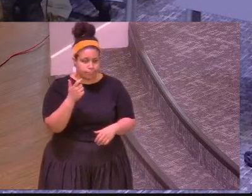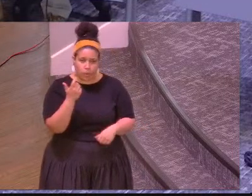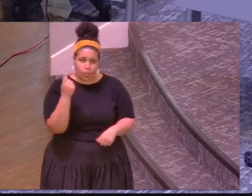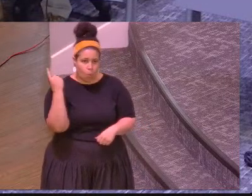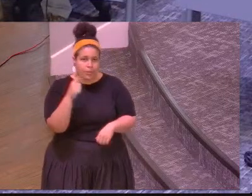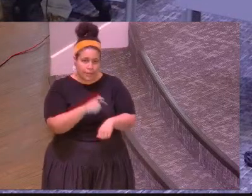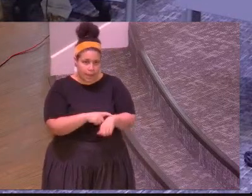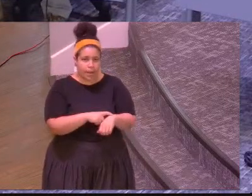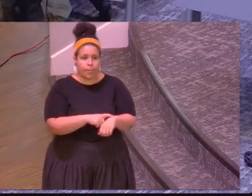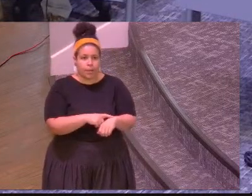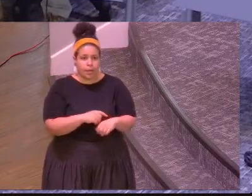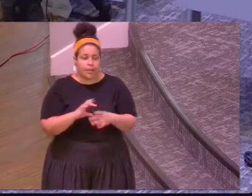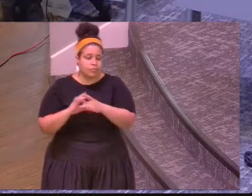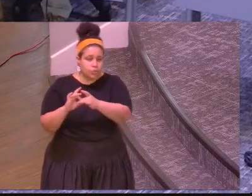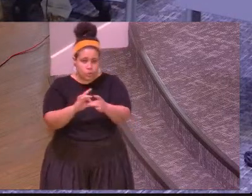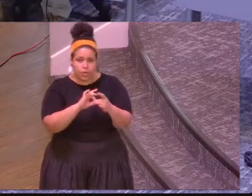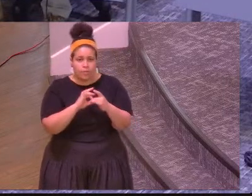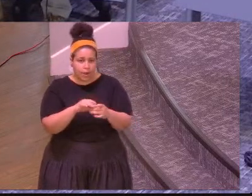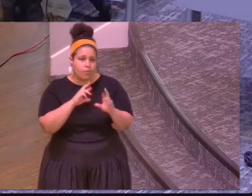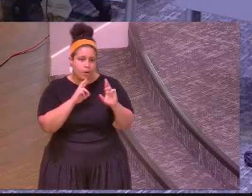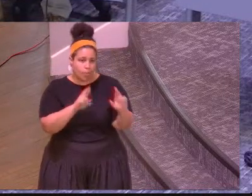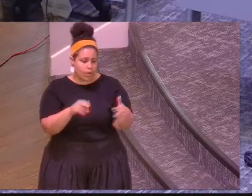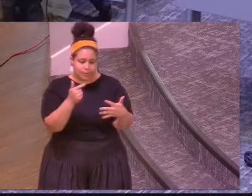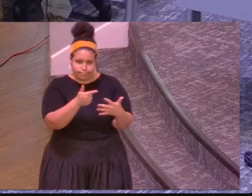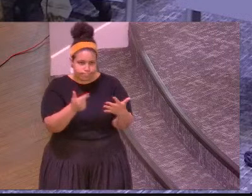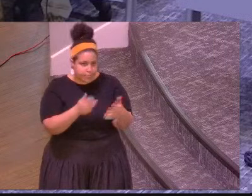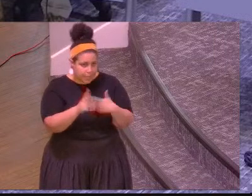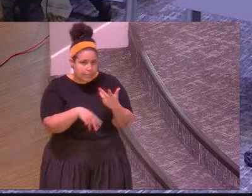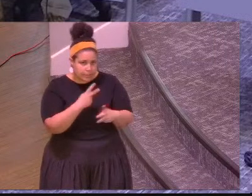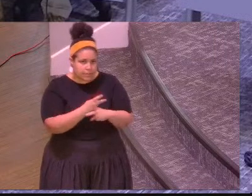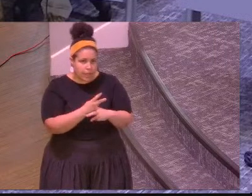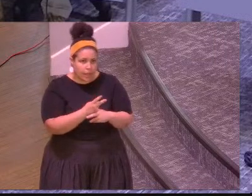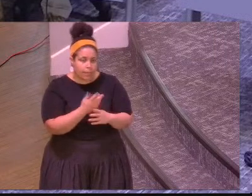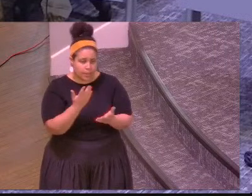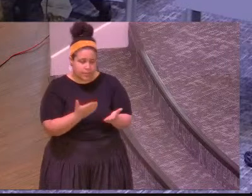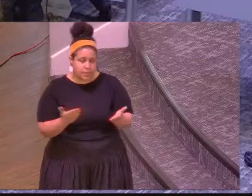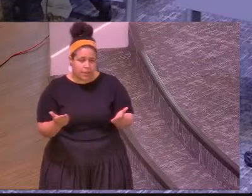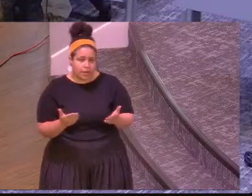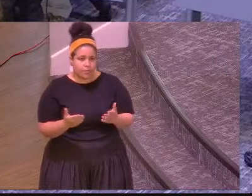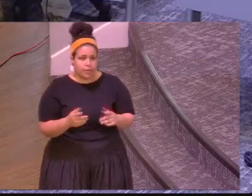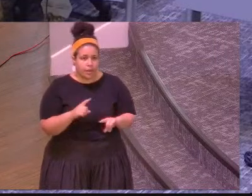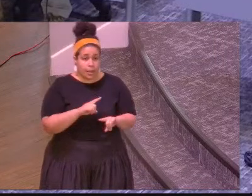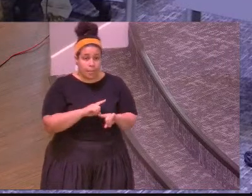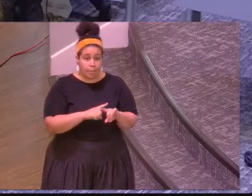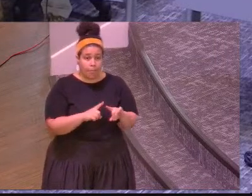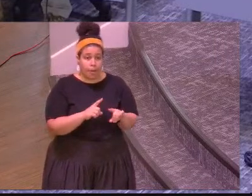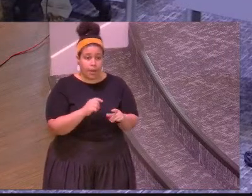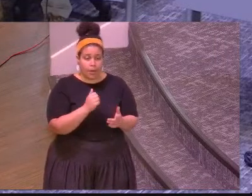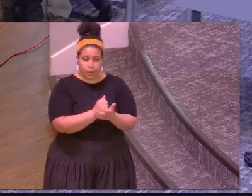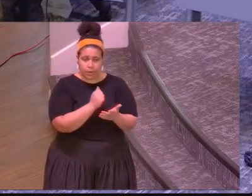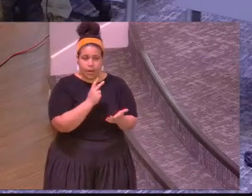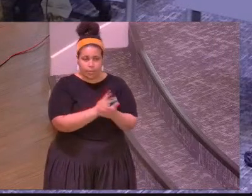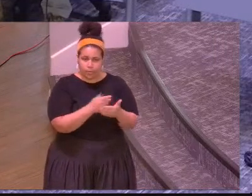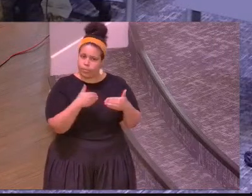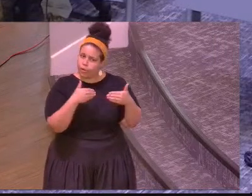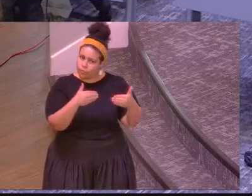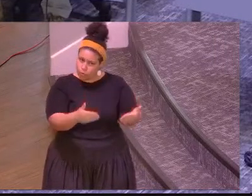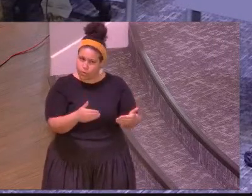unify reporting and those types of items. But we did need that approved for her to move forward, excuse me, with that